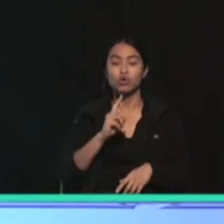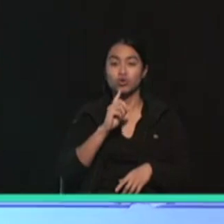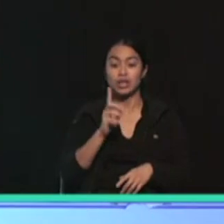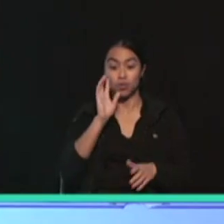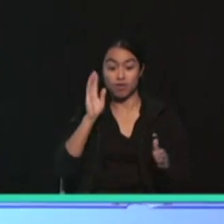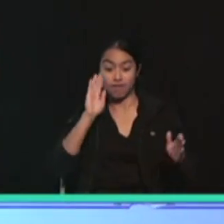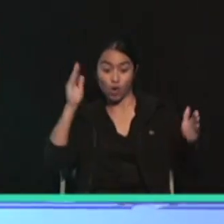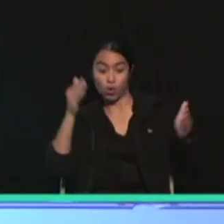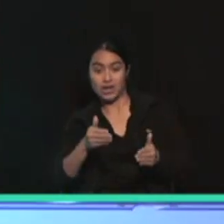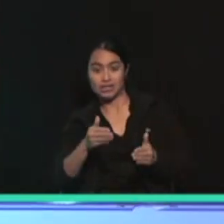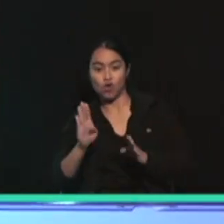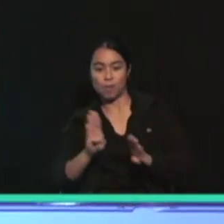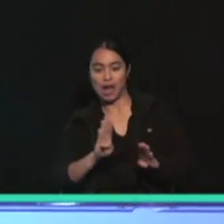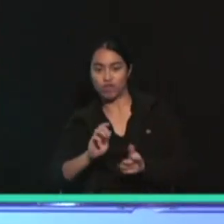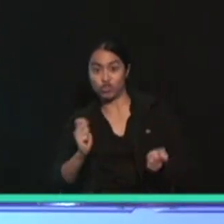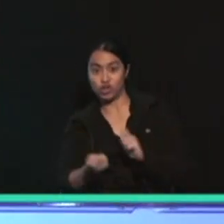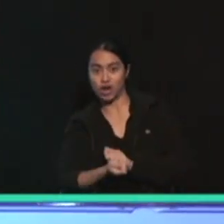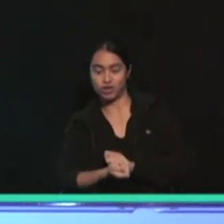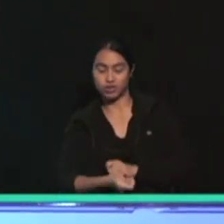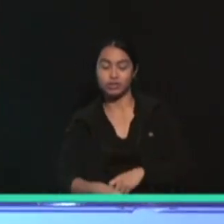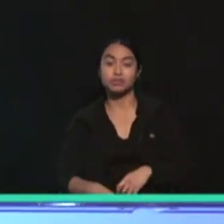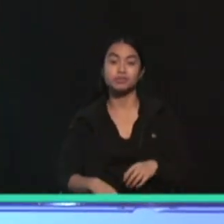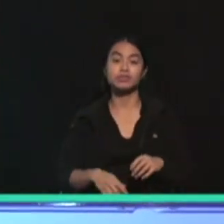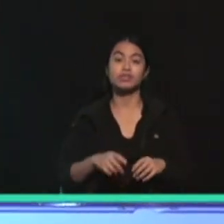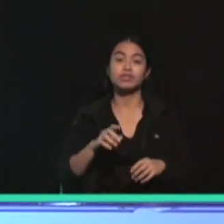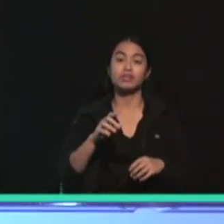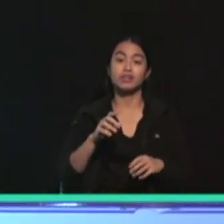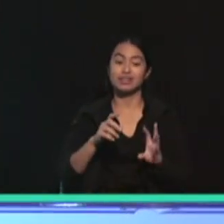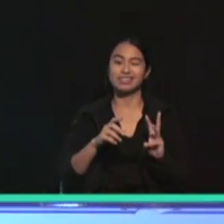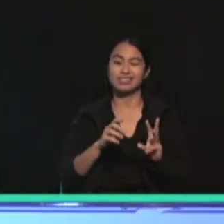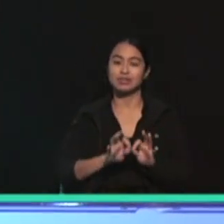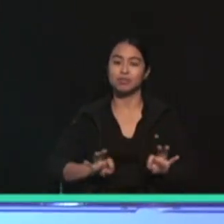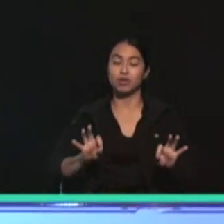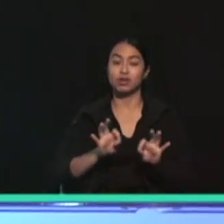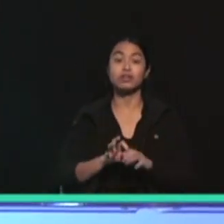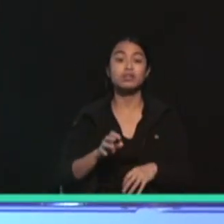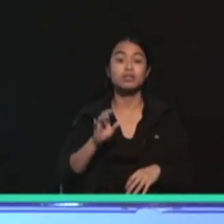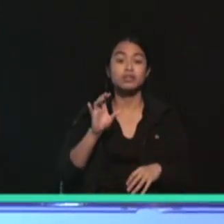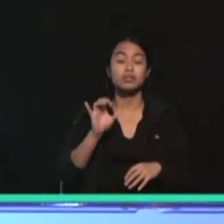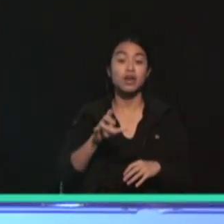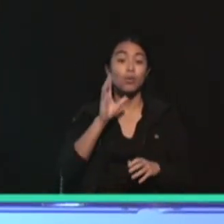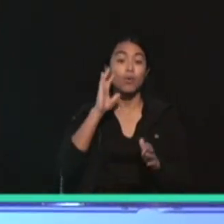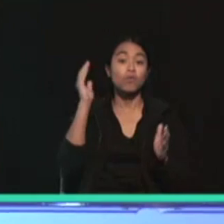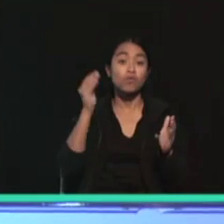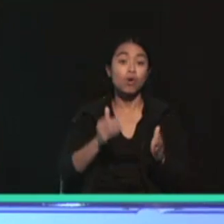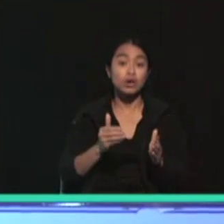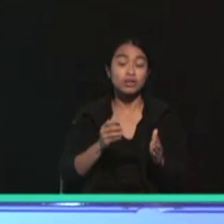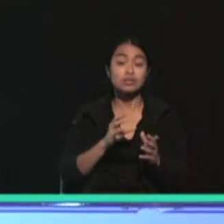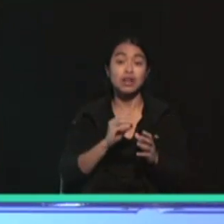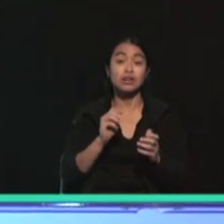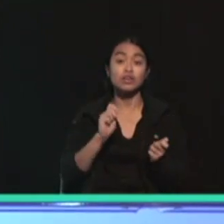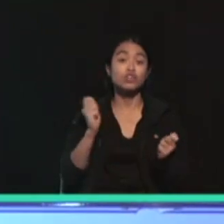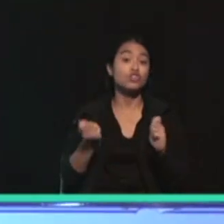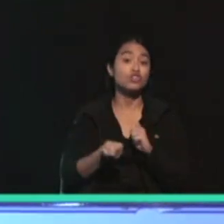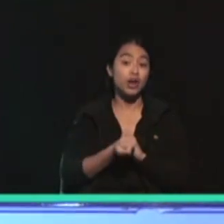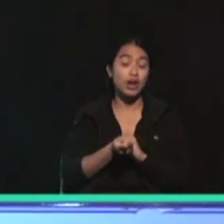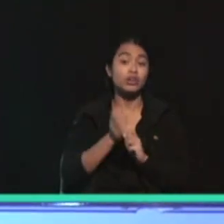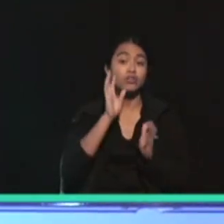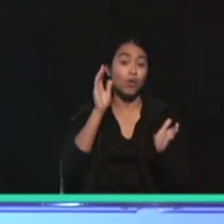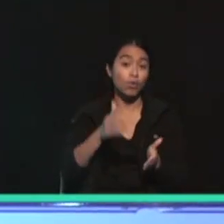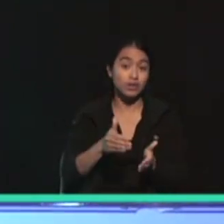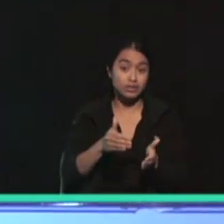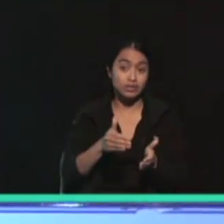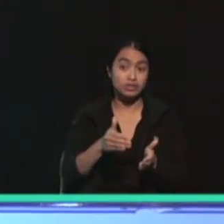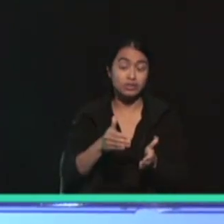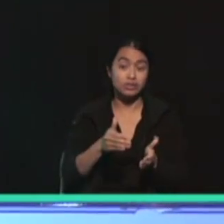change. And the 6th point is an important one, and that is that it's outcomes and focus and change focused. So